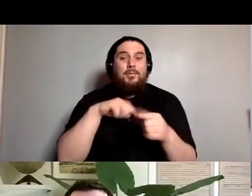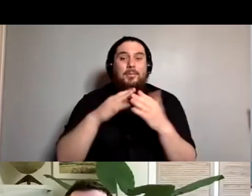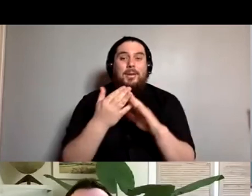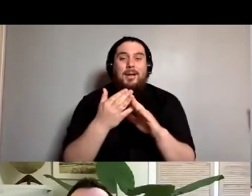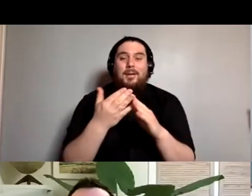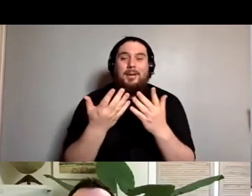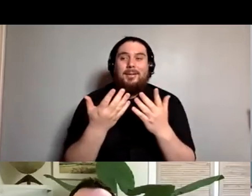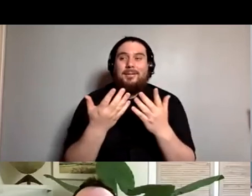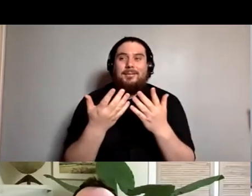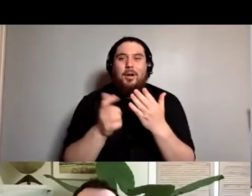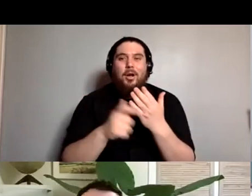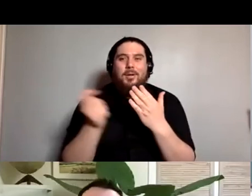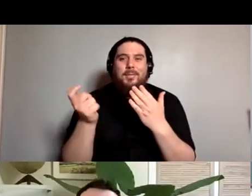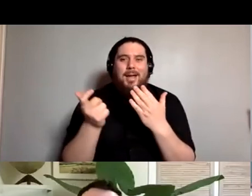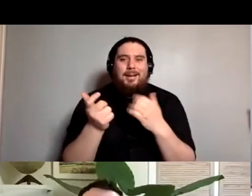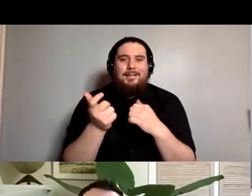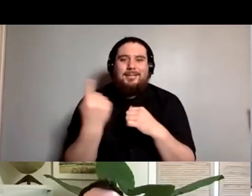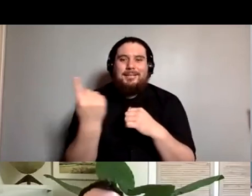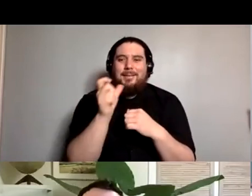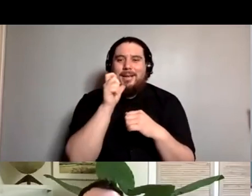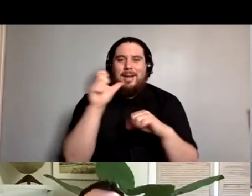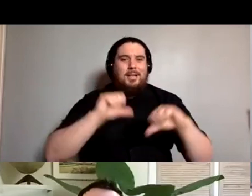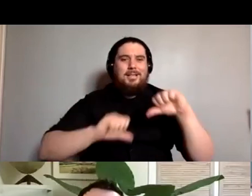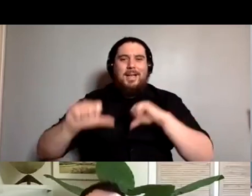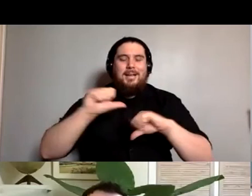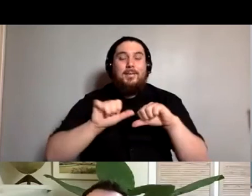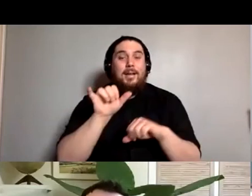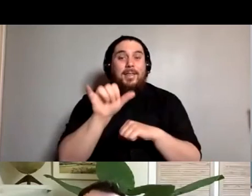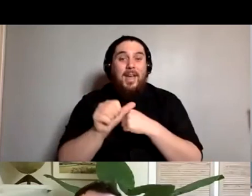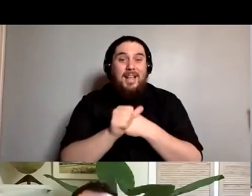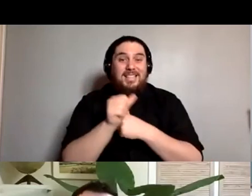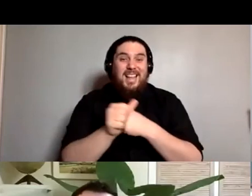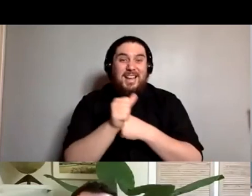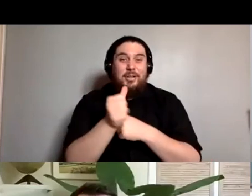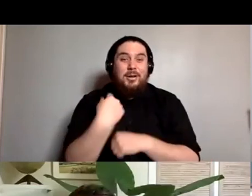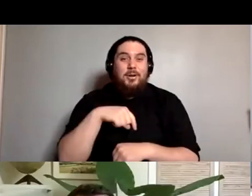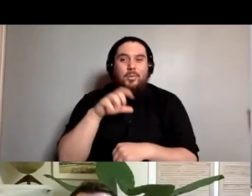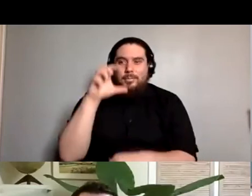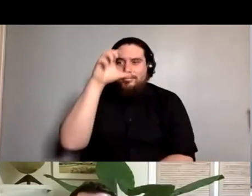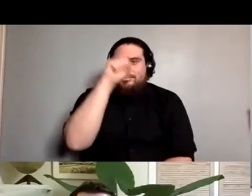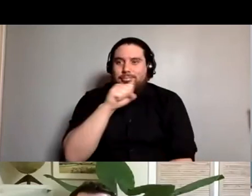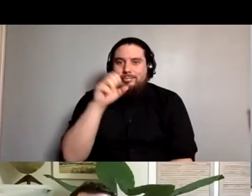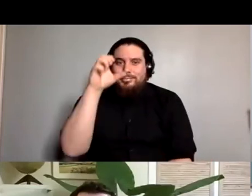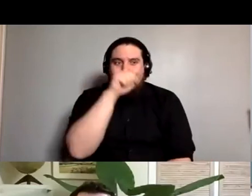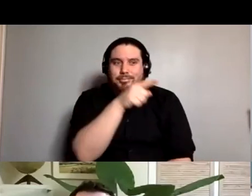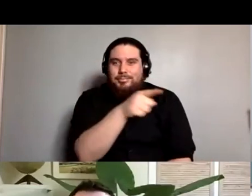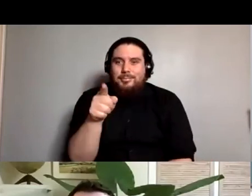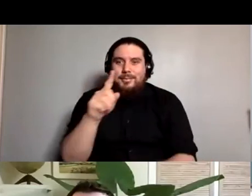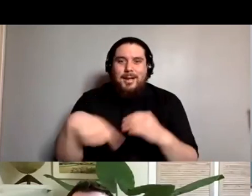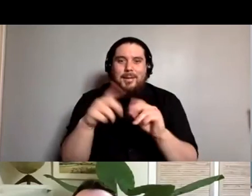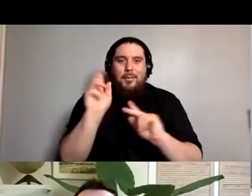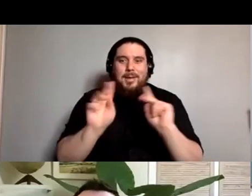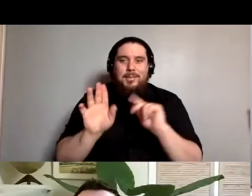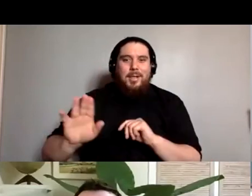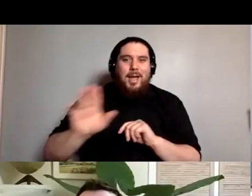very scientific in the first place. And that's dangerous, because then we're making assumptions about people and about their capabilities.